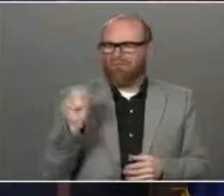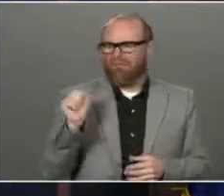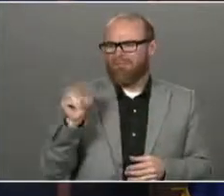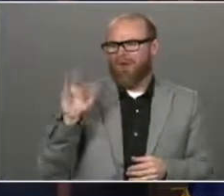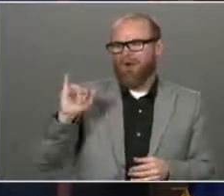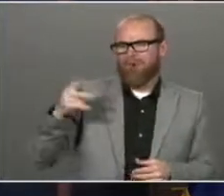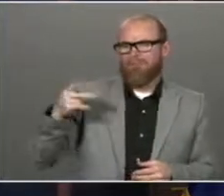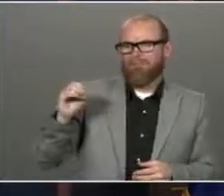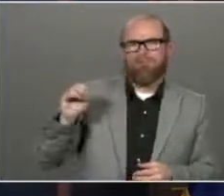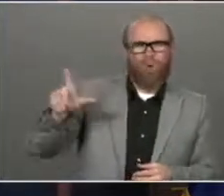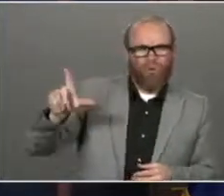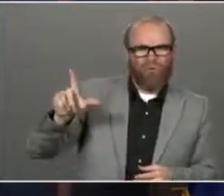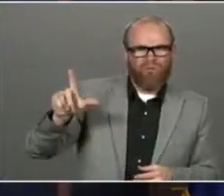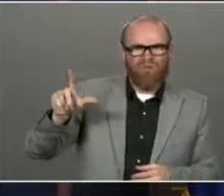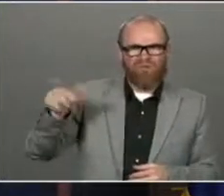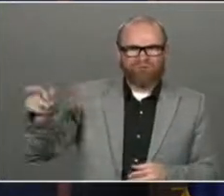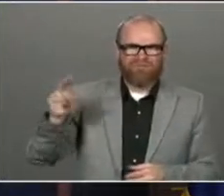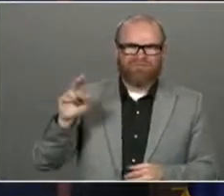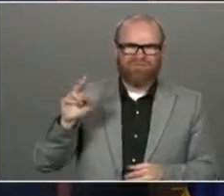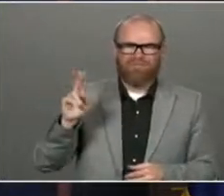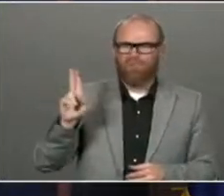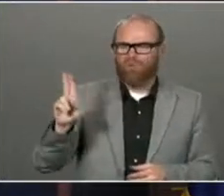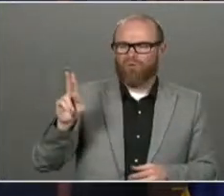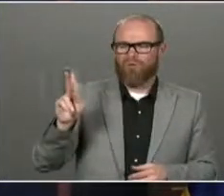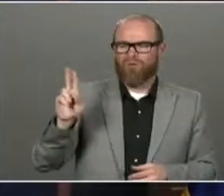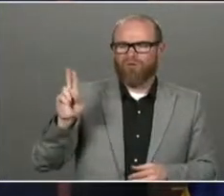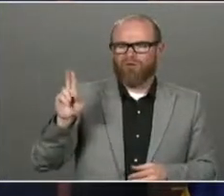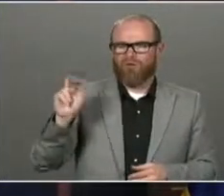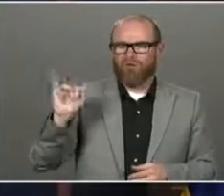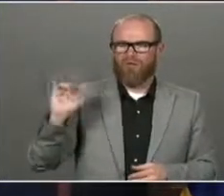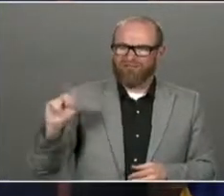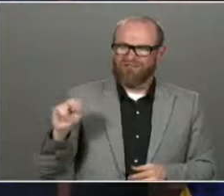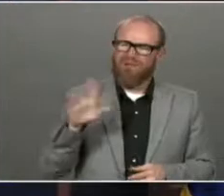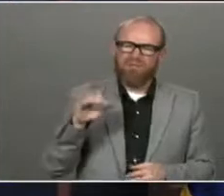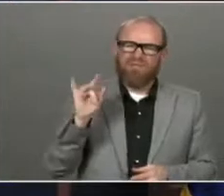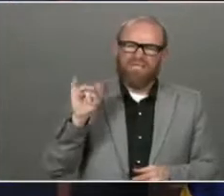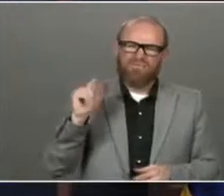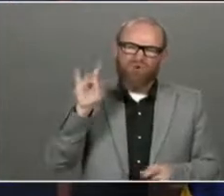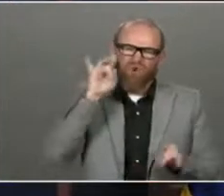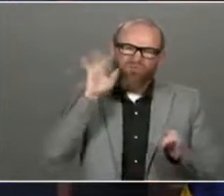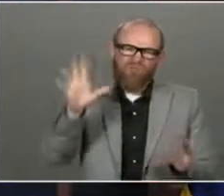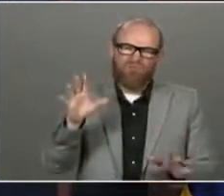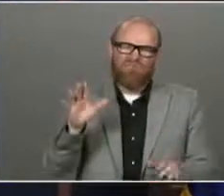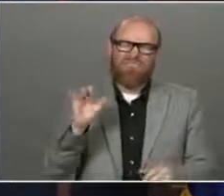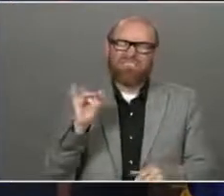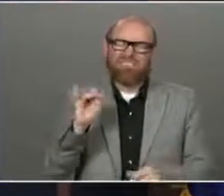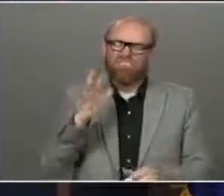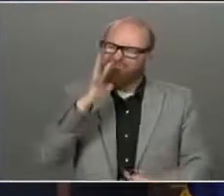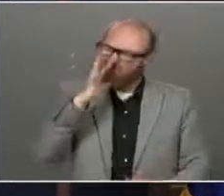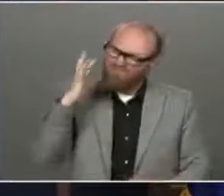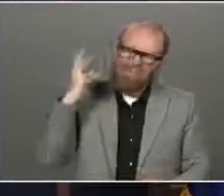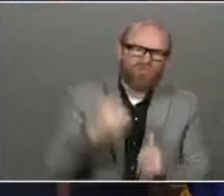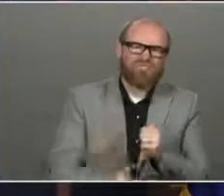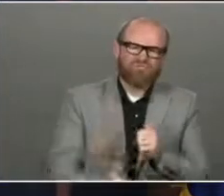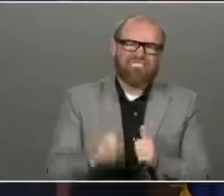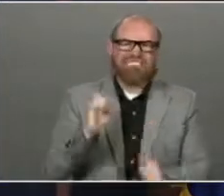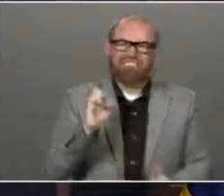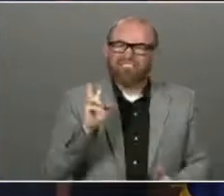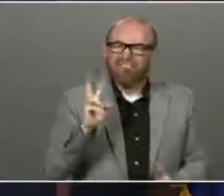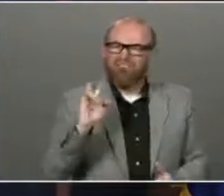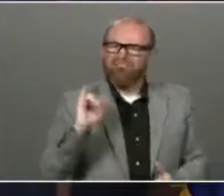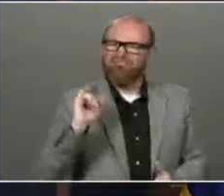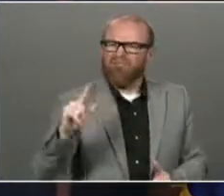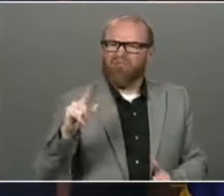some others, and it's vicious, it's evil, and if we can bring some light into the world, we should do that. And